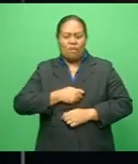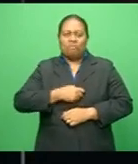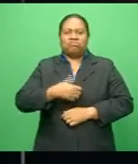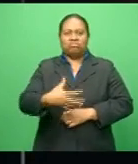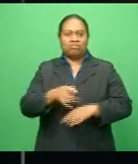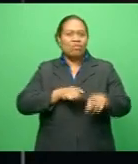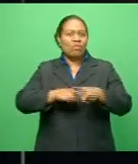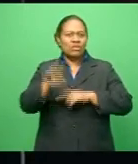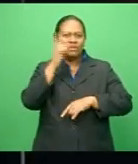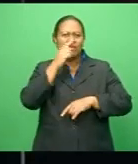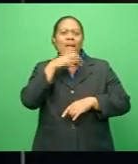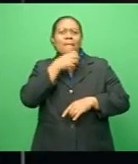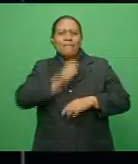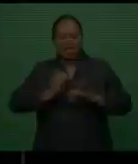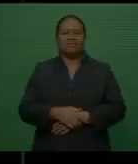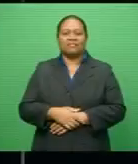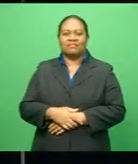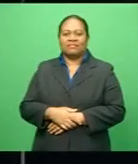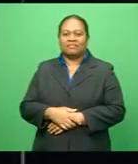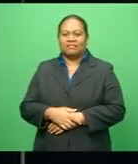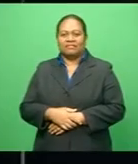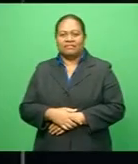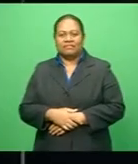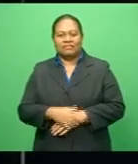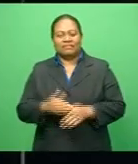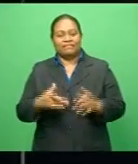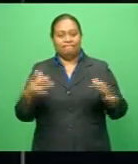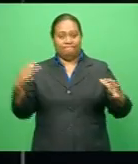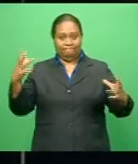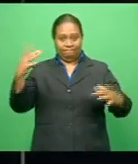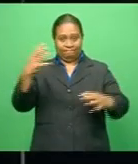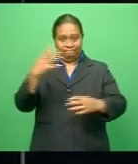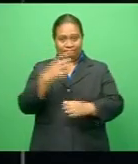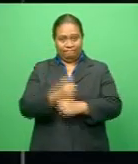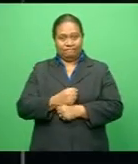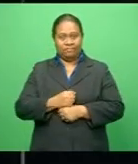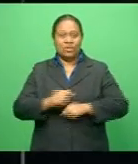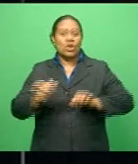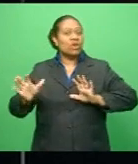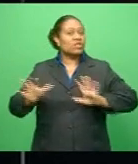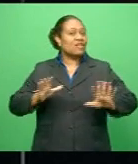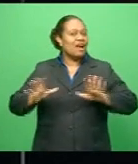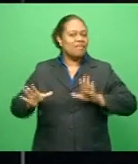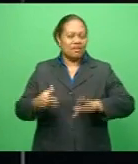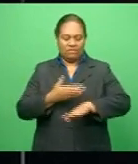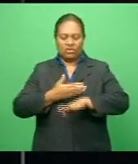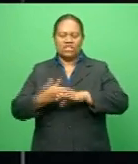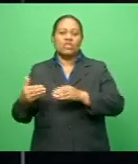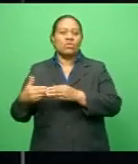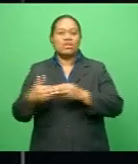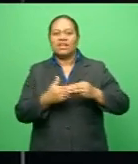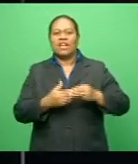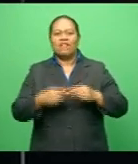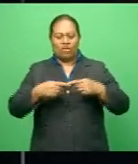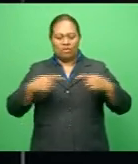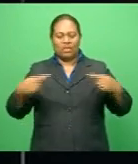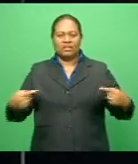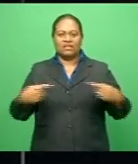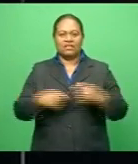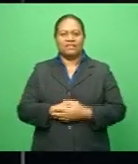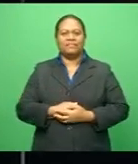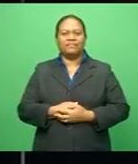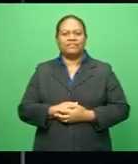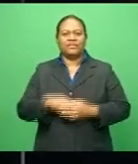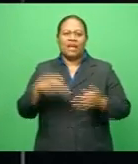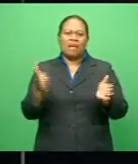man could swim in all that outfit. And recapping our main stories, drama as new leader of opposition is appointed.